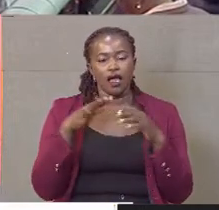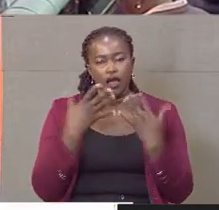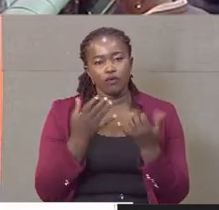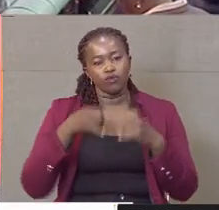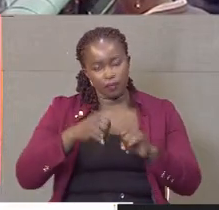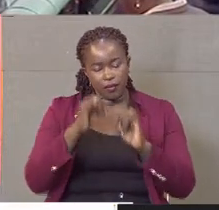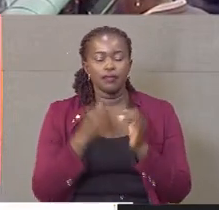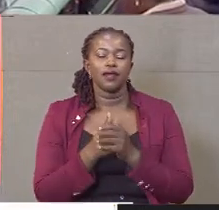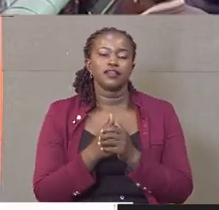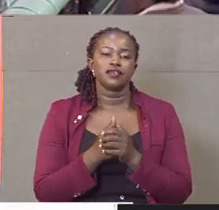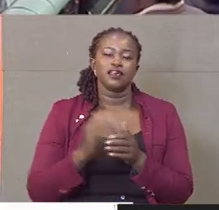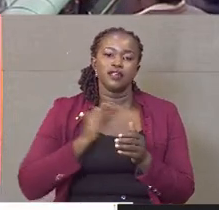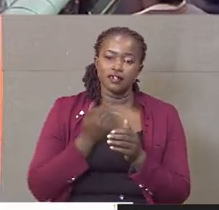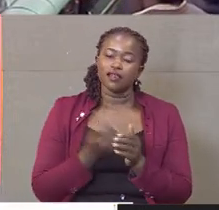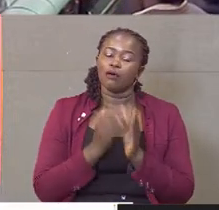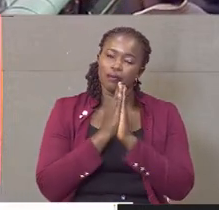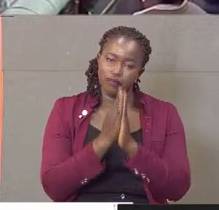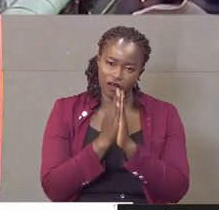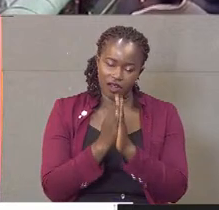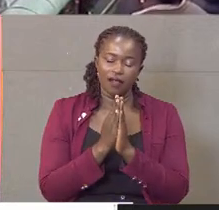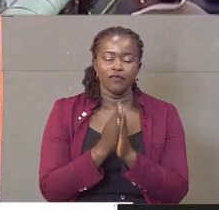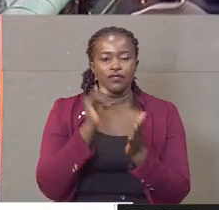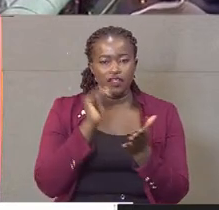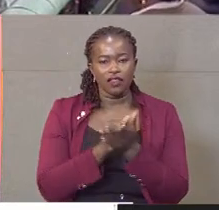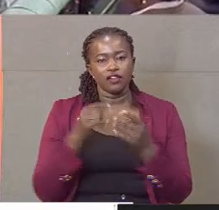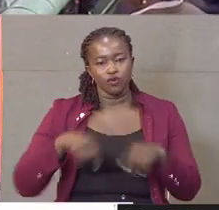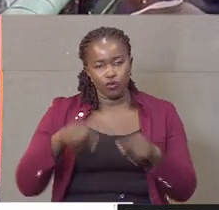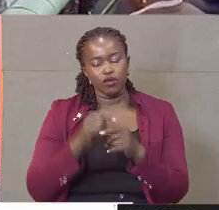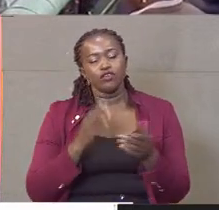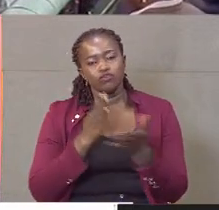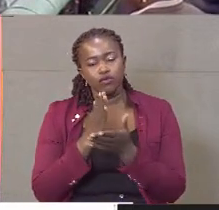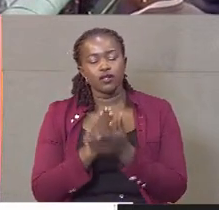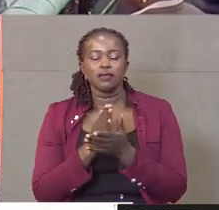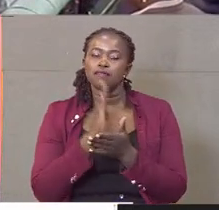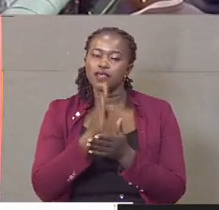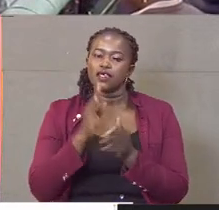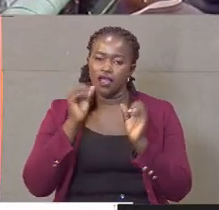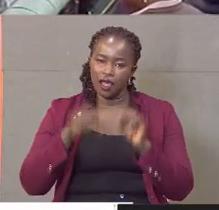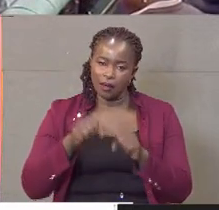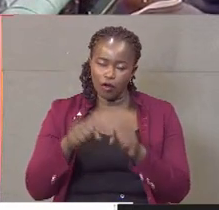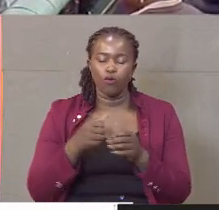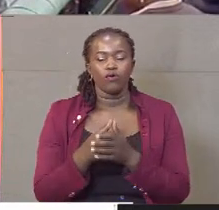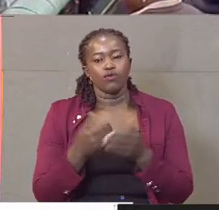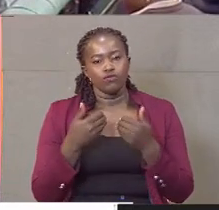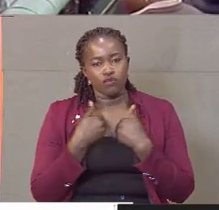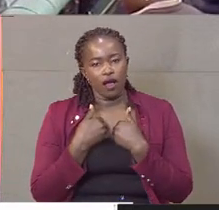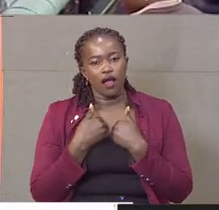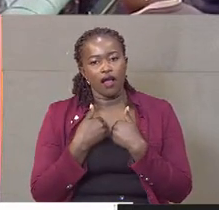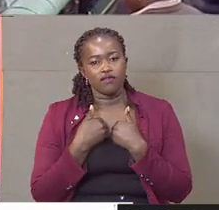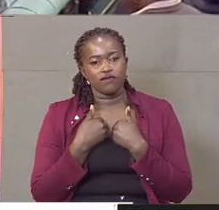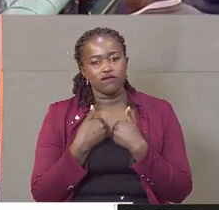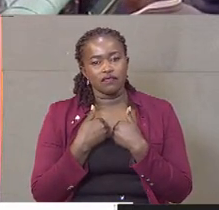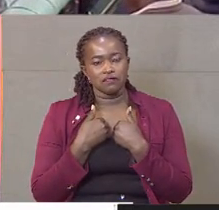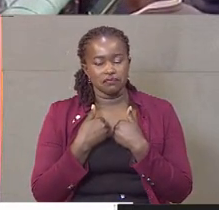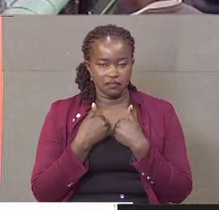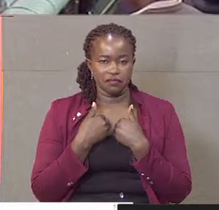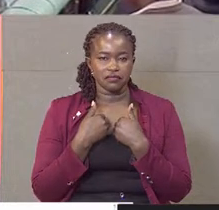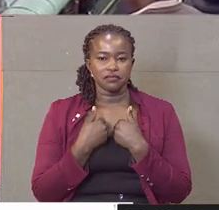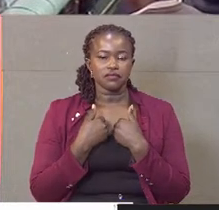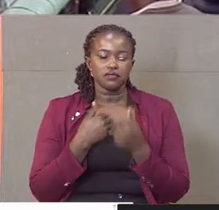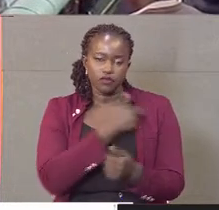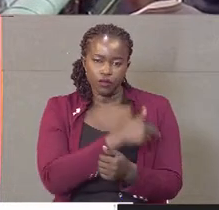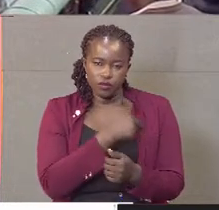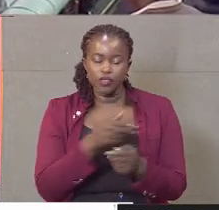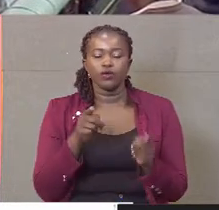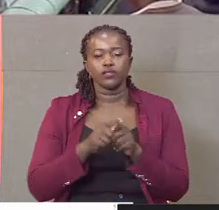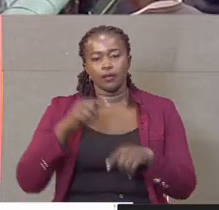implement. It's our prayer that would really be in position to have these facilities and equipment operation.